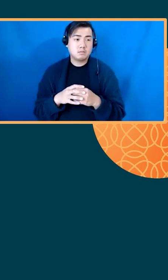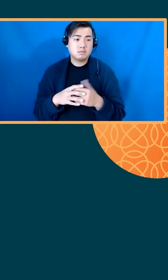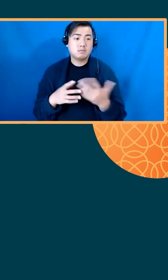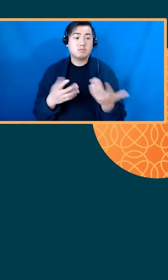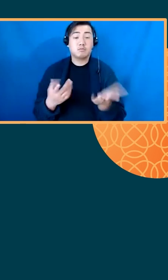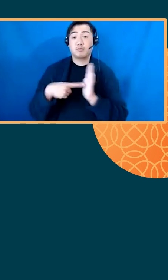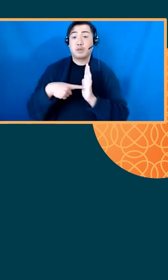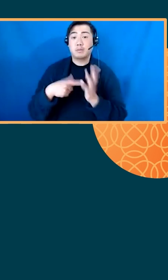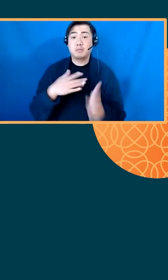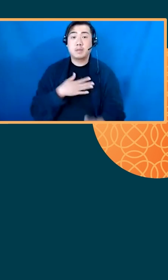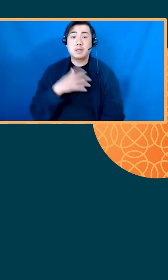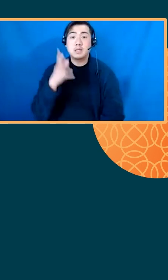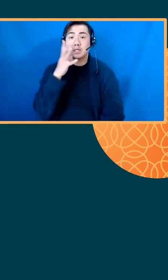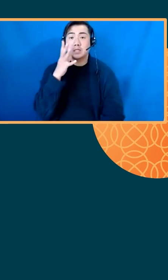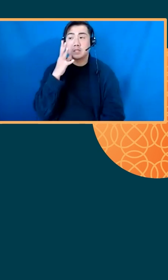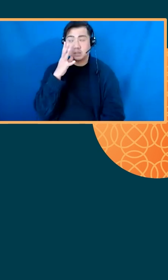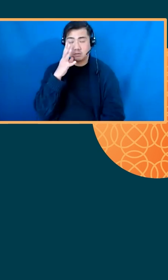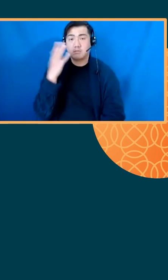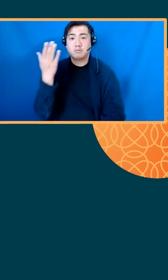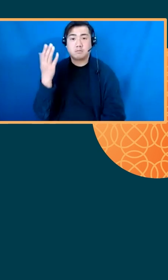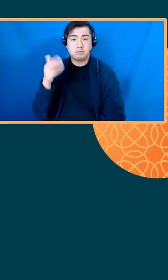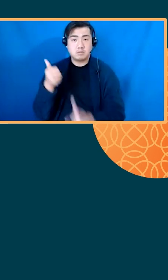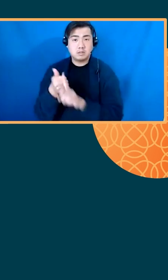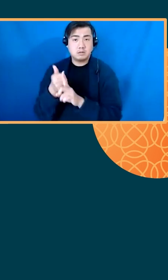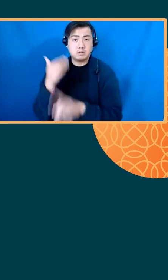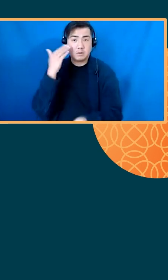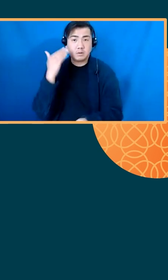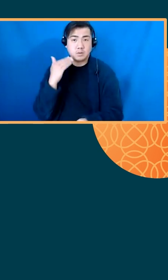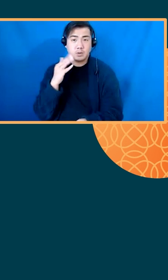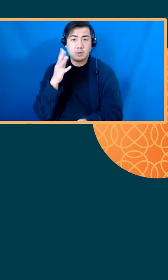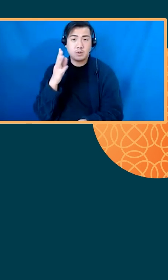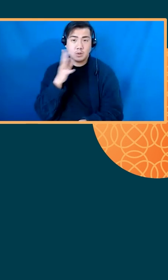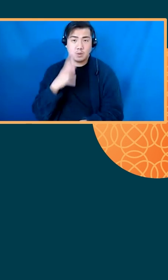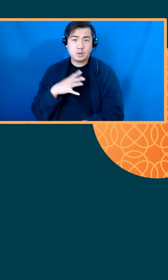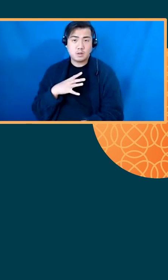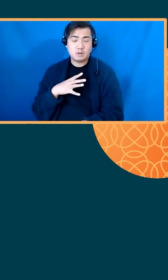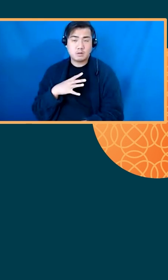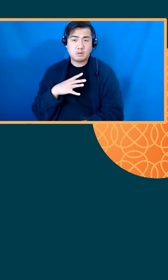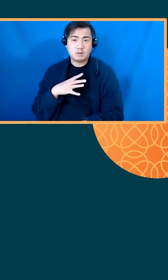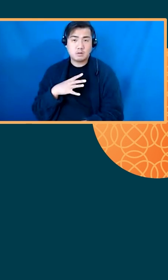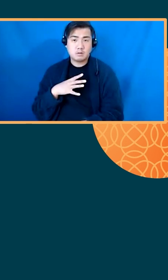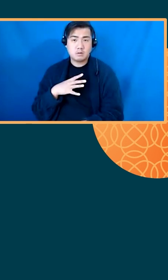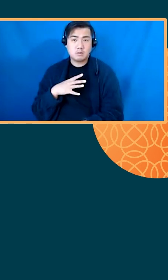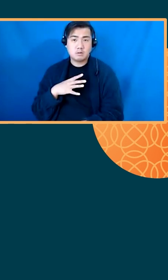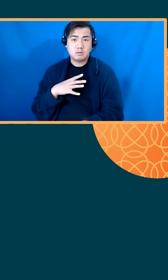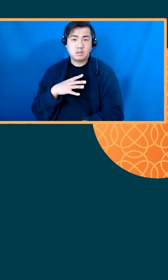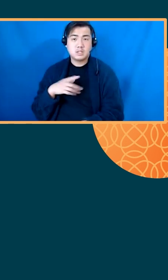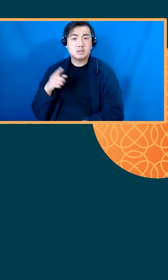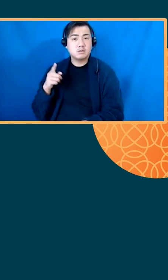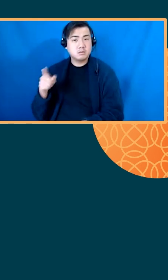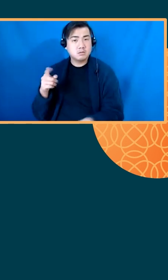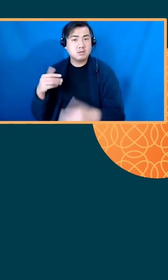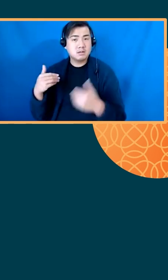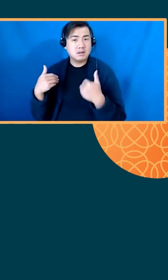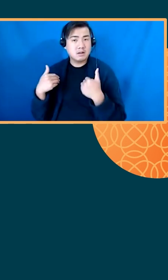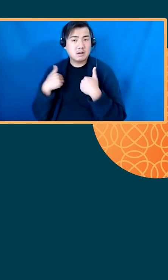mother, as a Korean woman, is going to be holding values about being